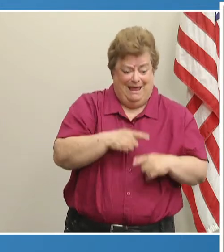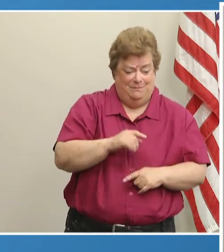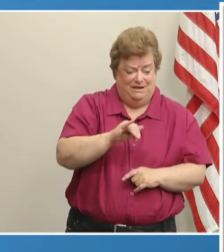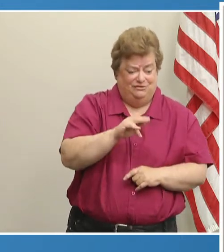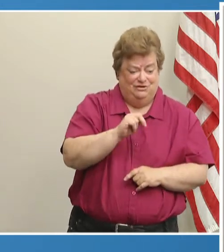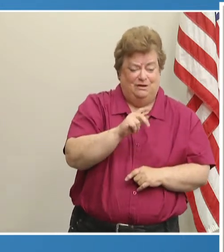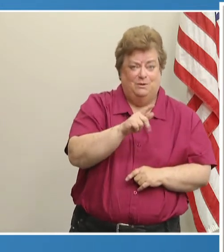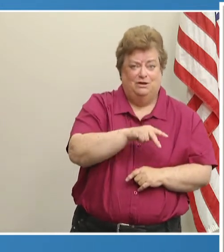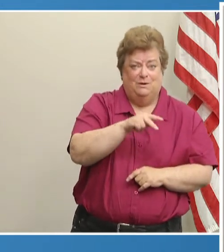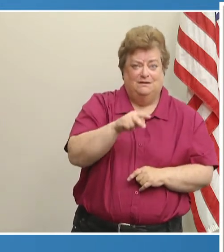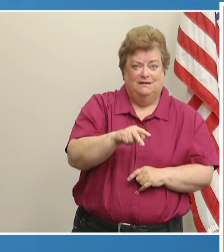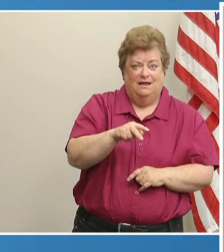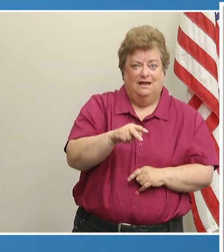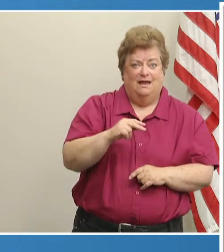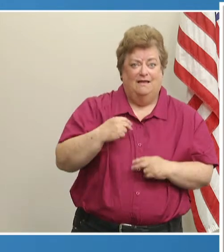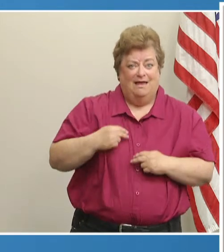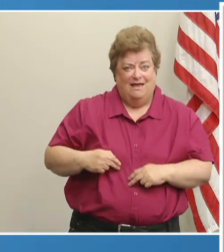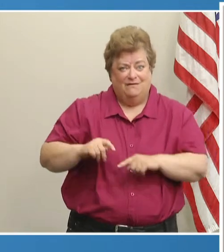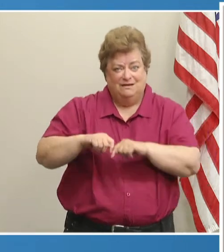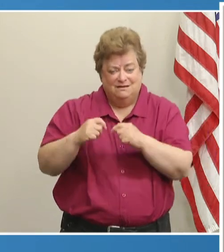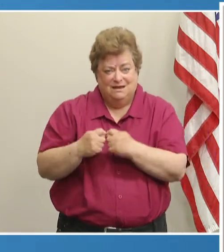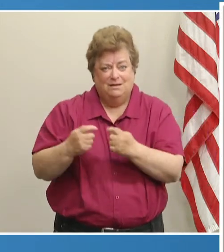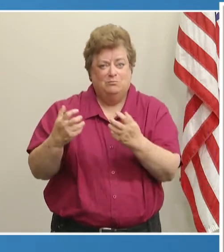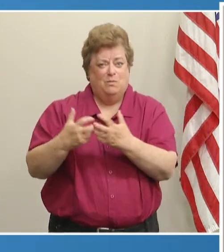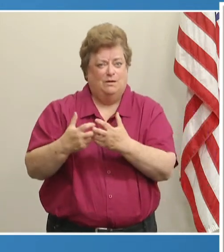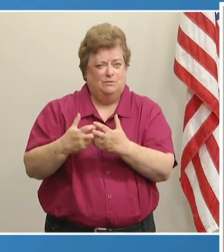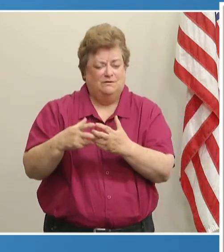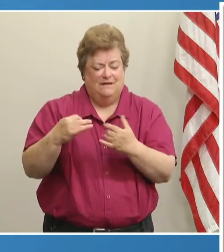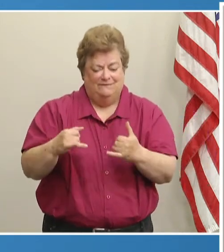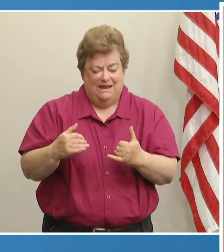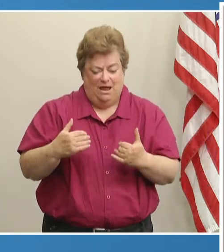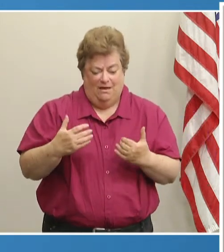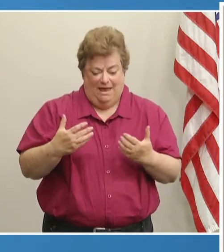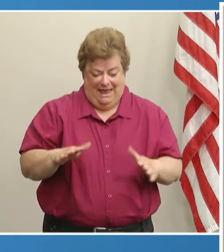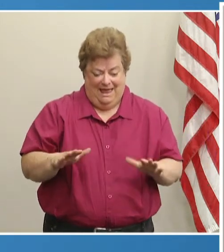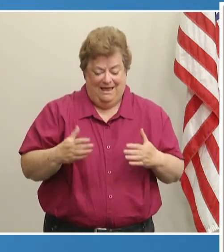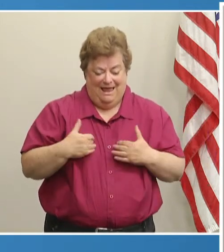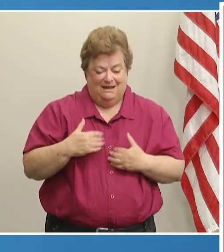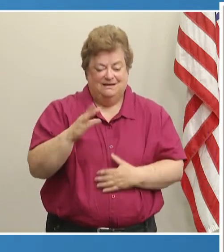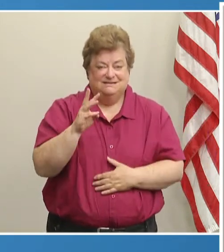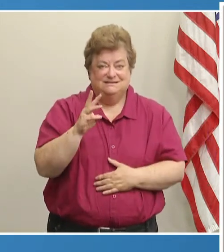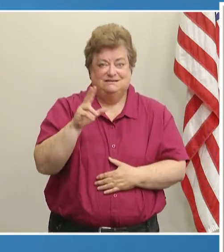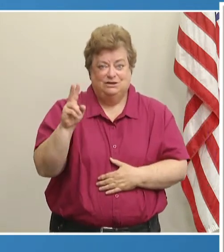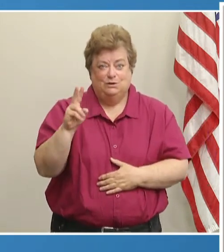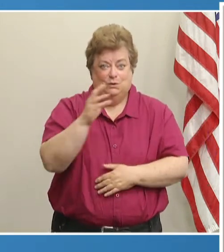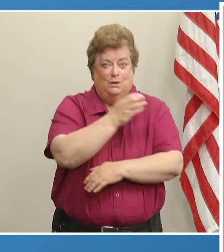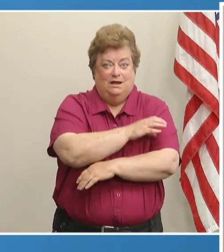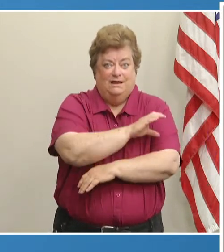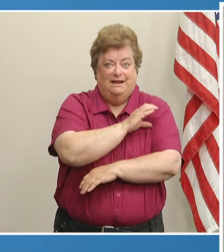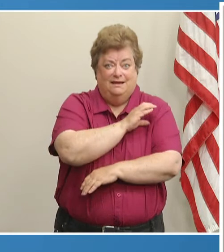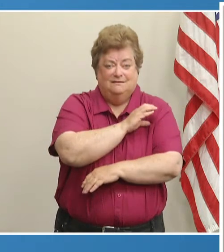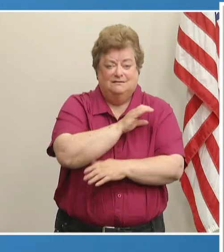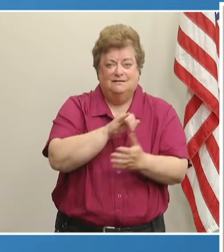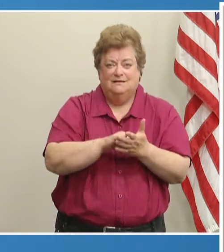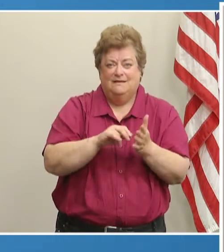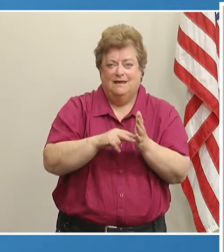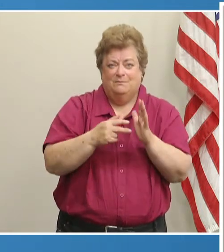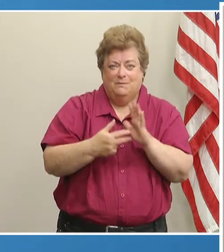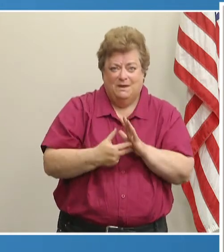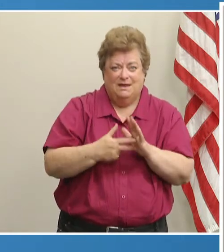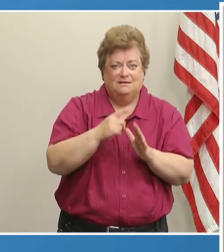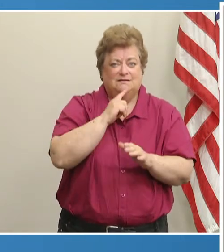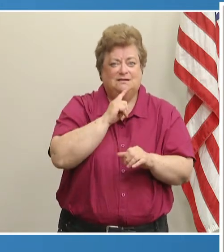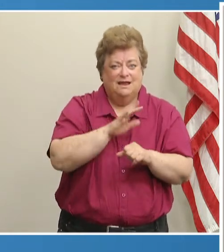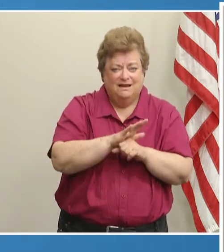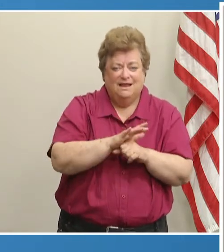22nd, our health team and partners have held 62 clinics. This means that the tireless and